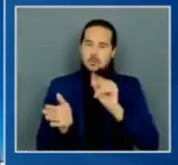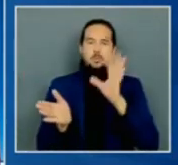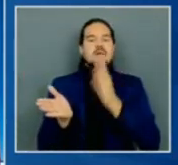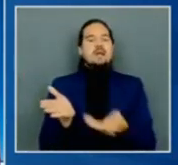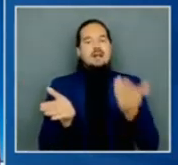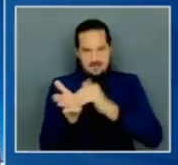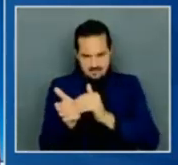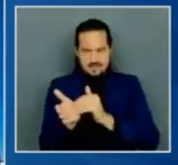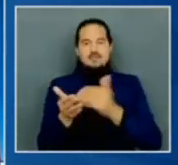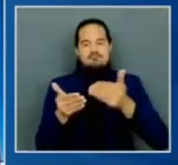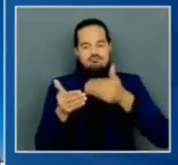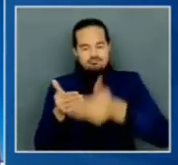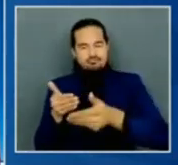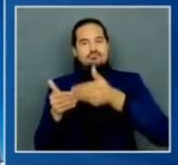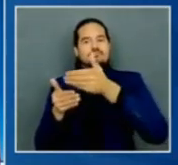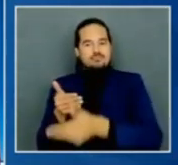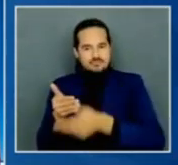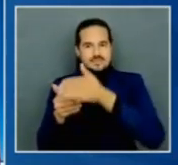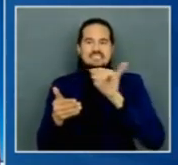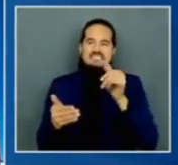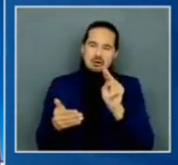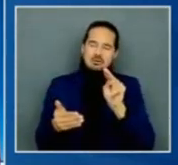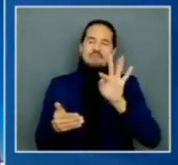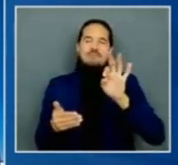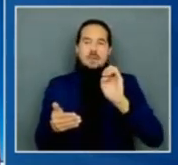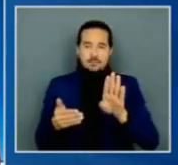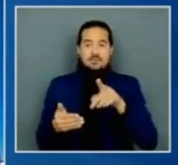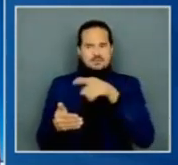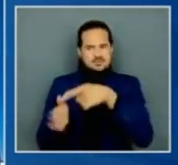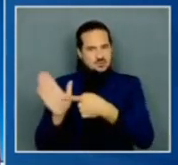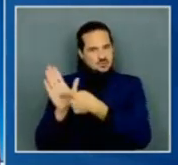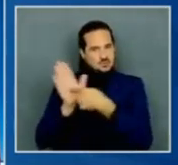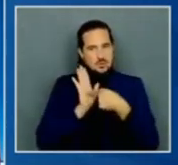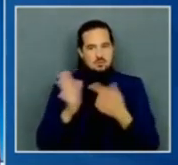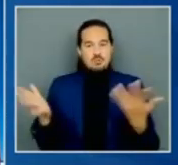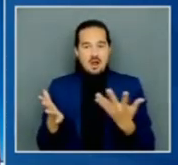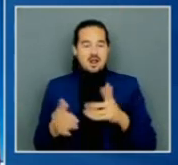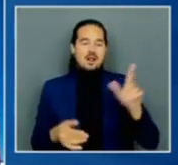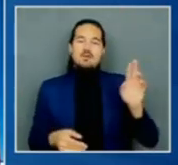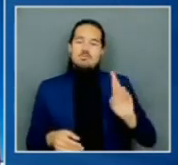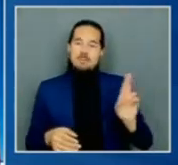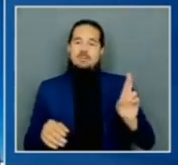into February, but it's very important to get done. I compliment on the bipartisan group